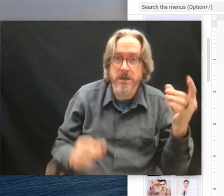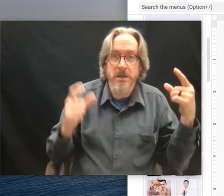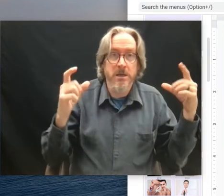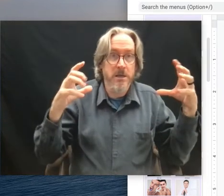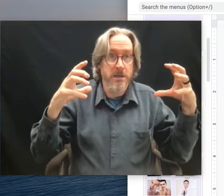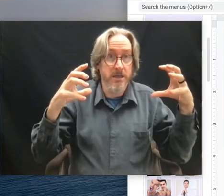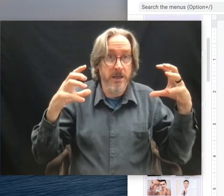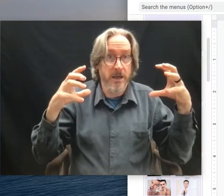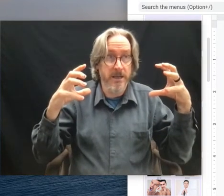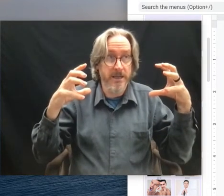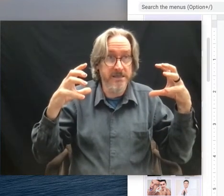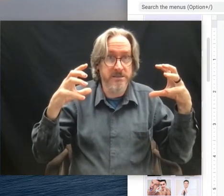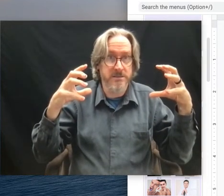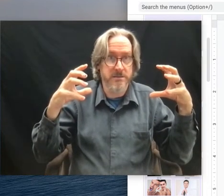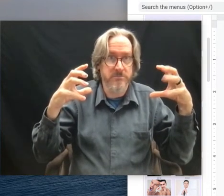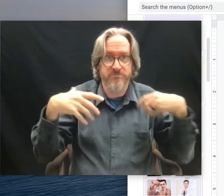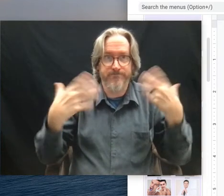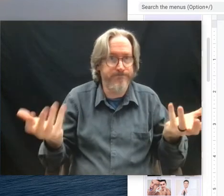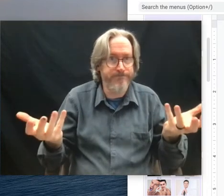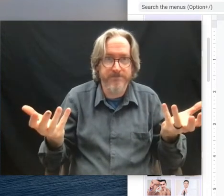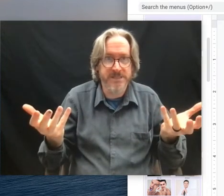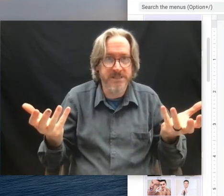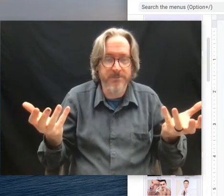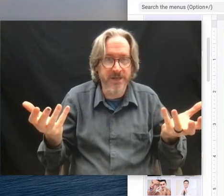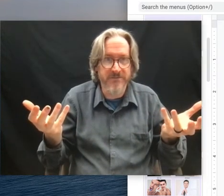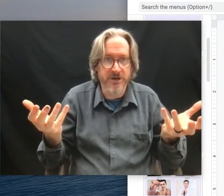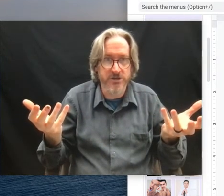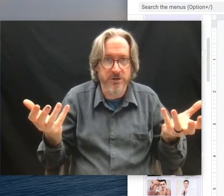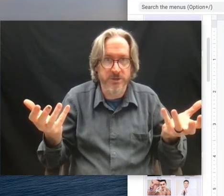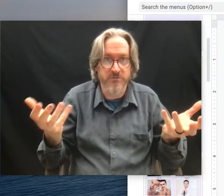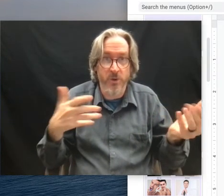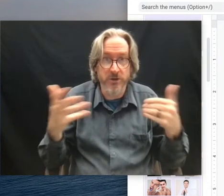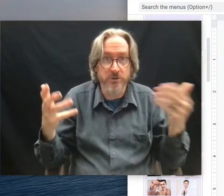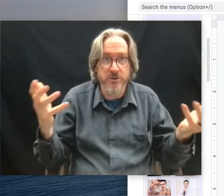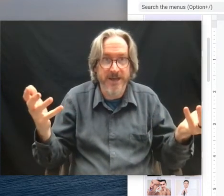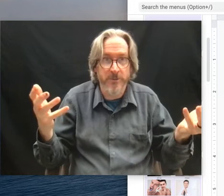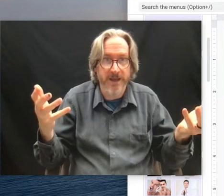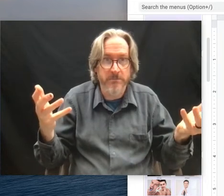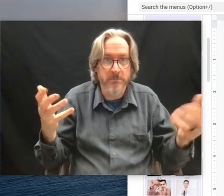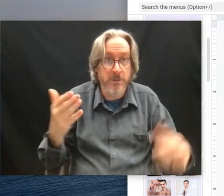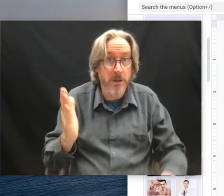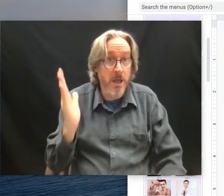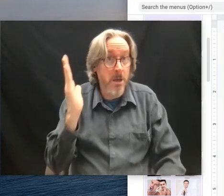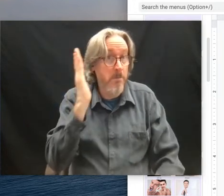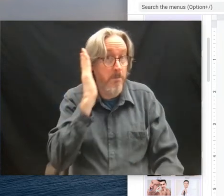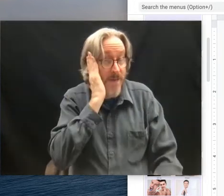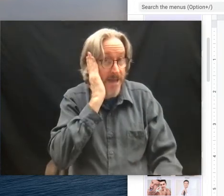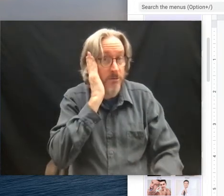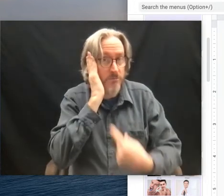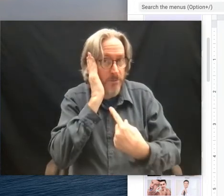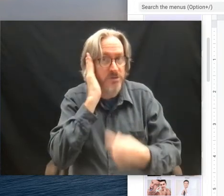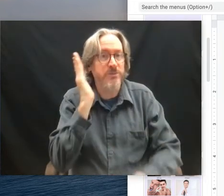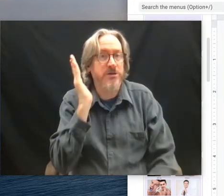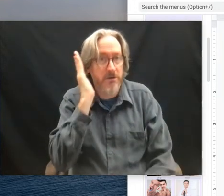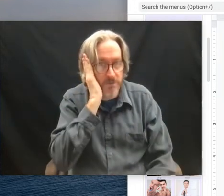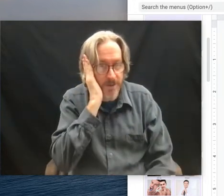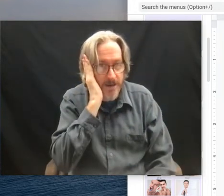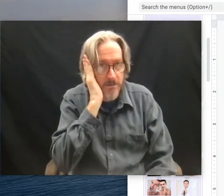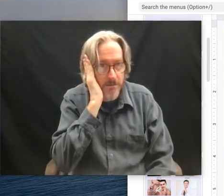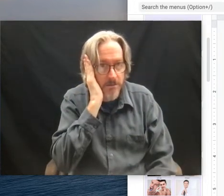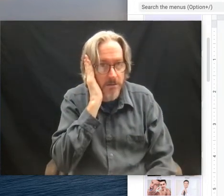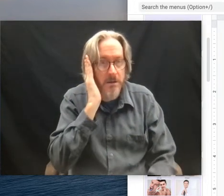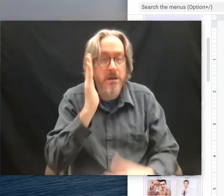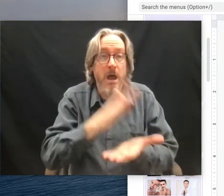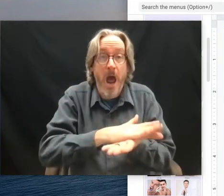Sign, he's simply given a description of what you do to make your bed. Bed, remember, so we start with